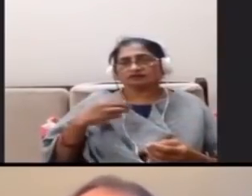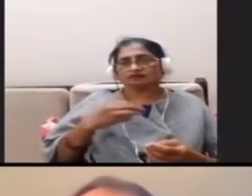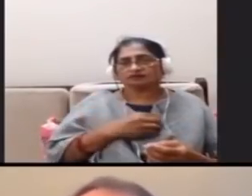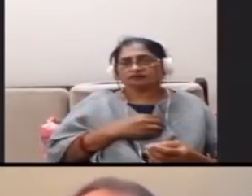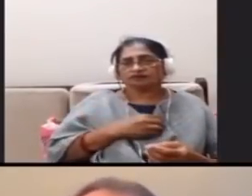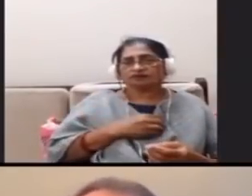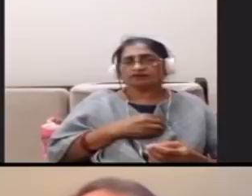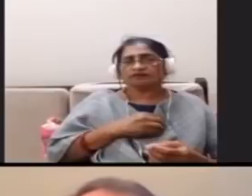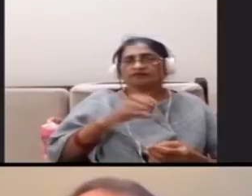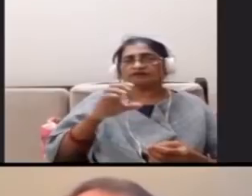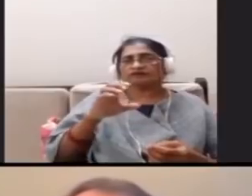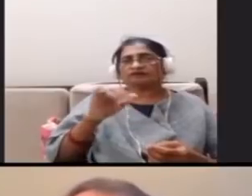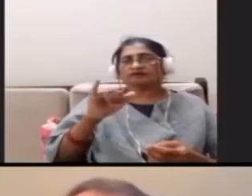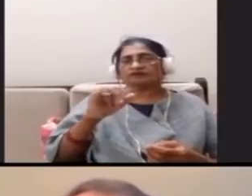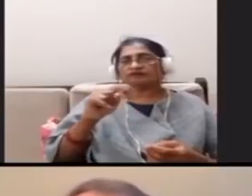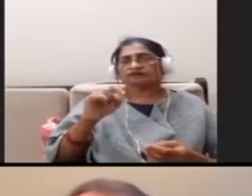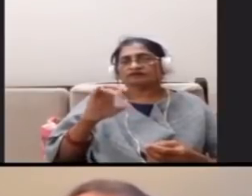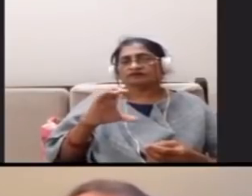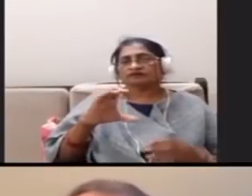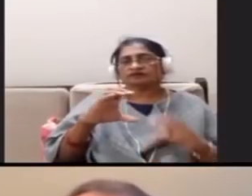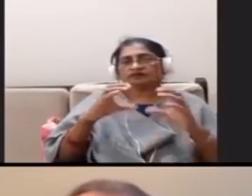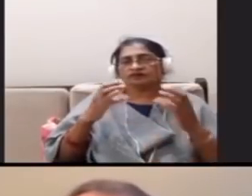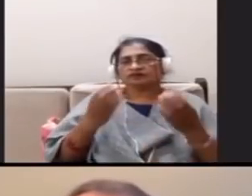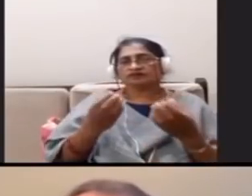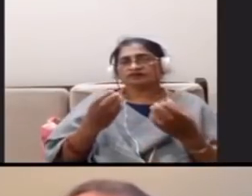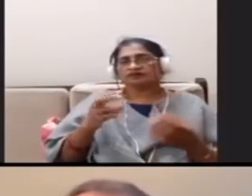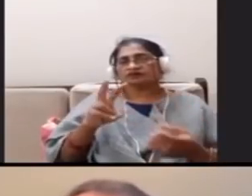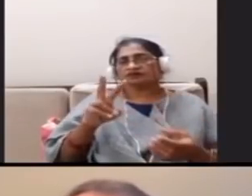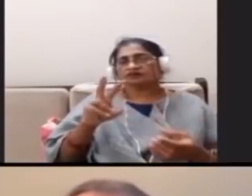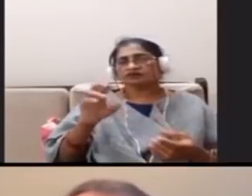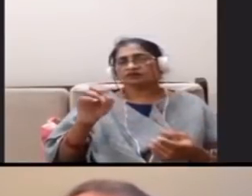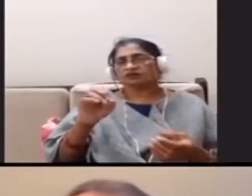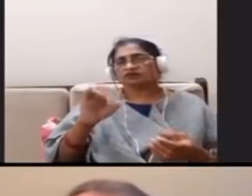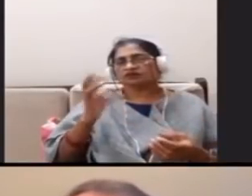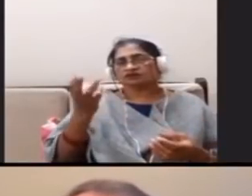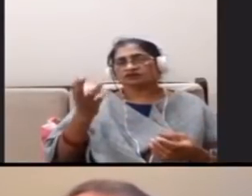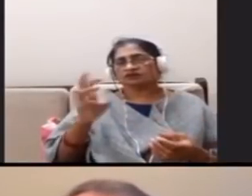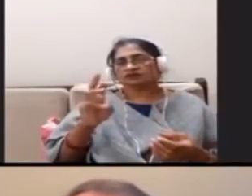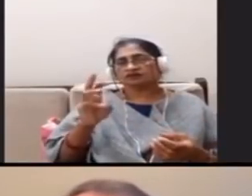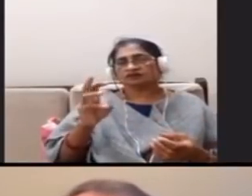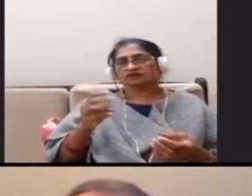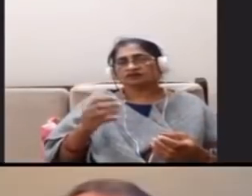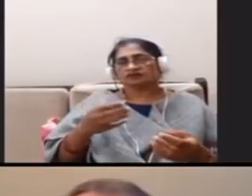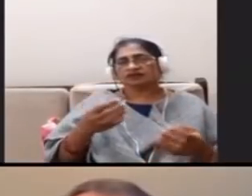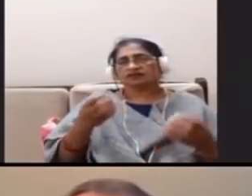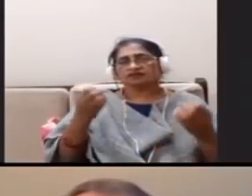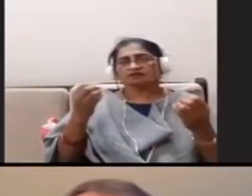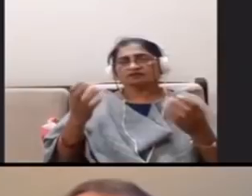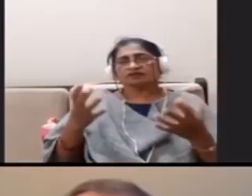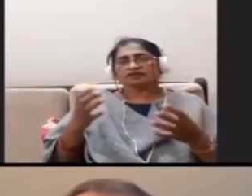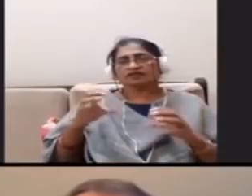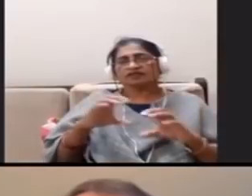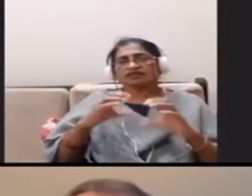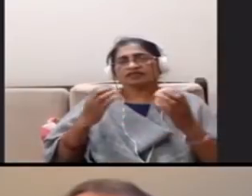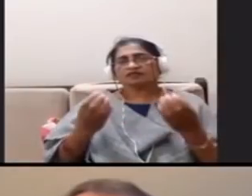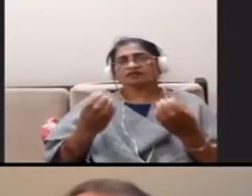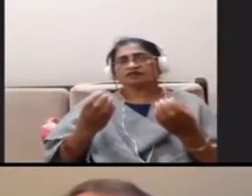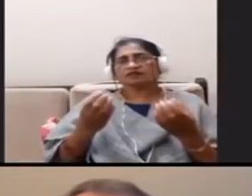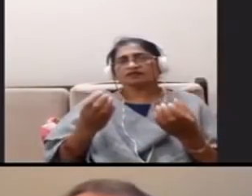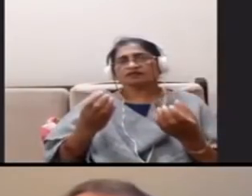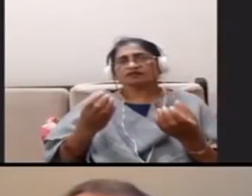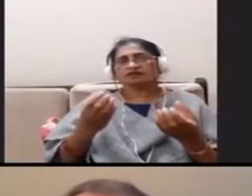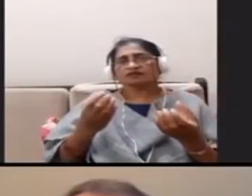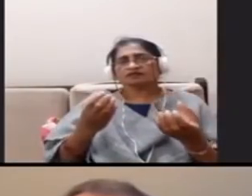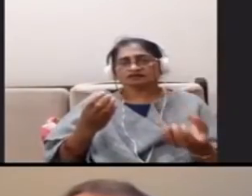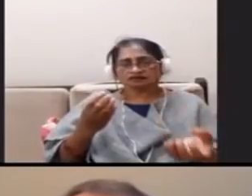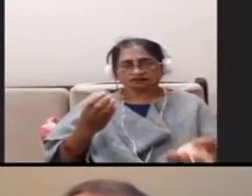Council of Camarillo since 2016. He has several current council committee assignments. He's a